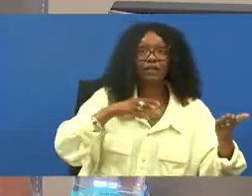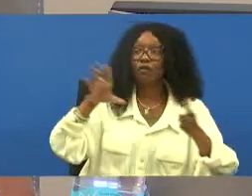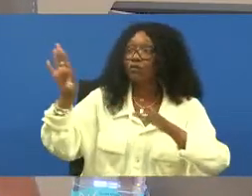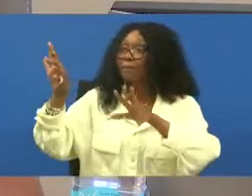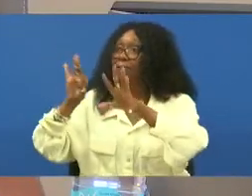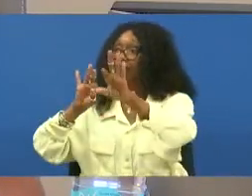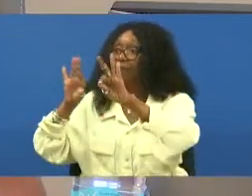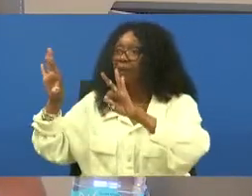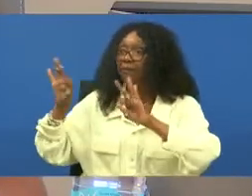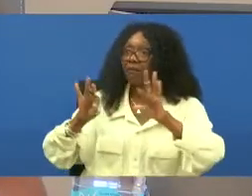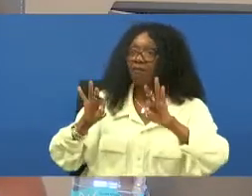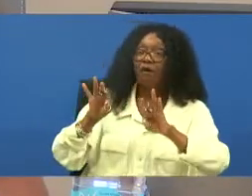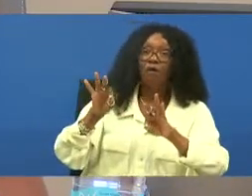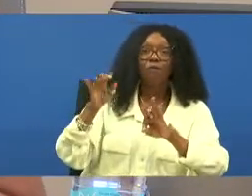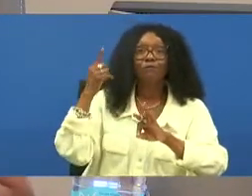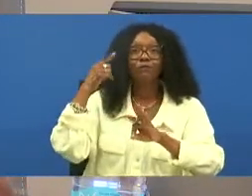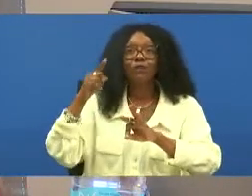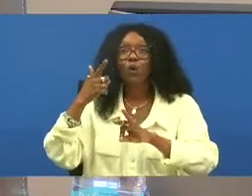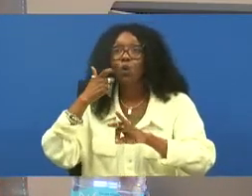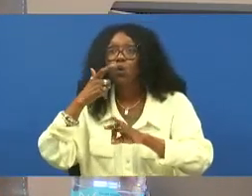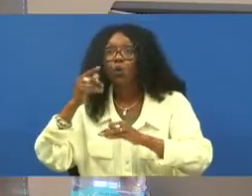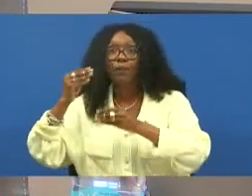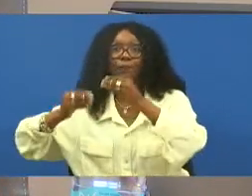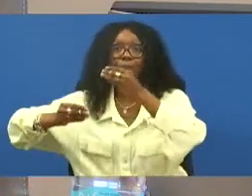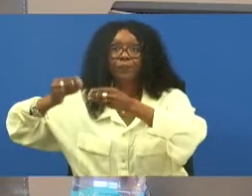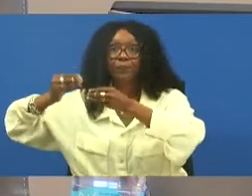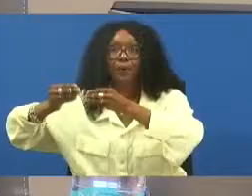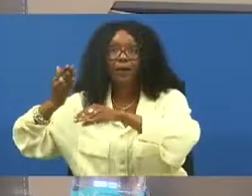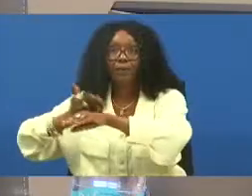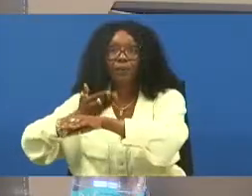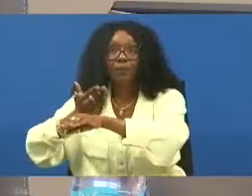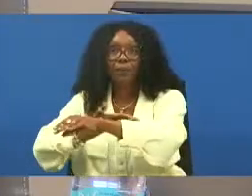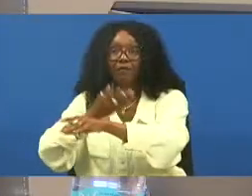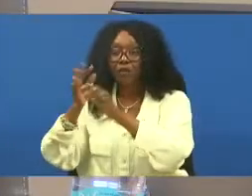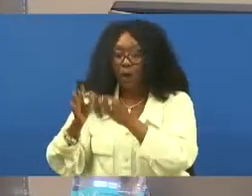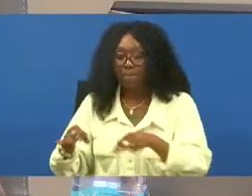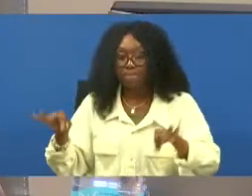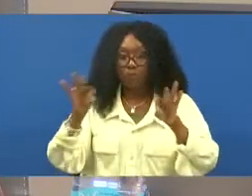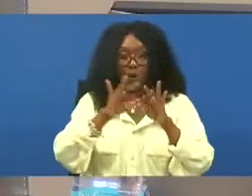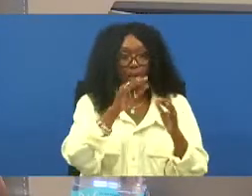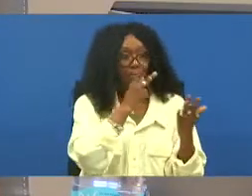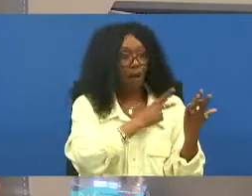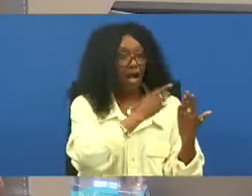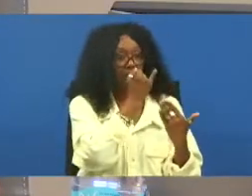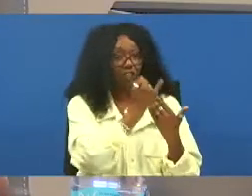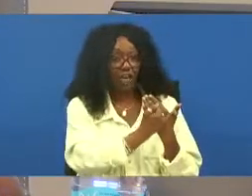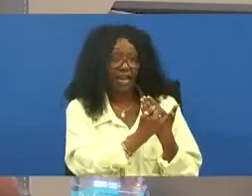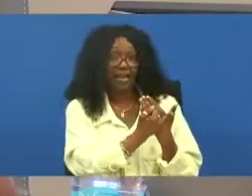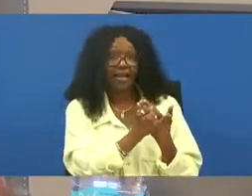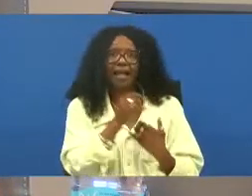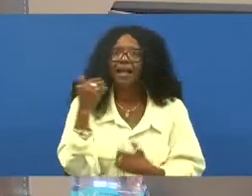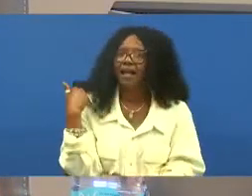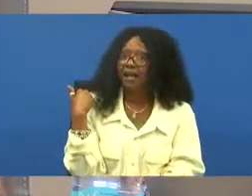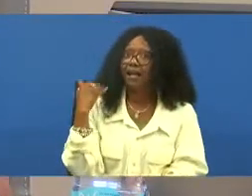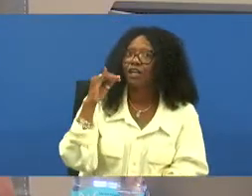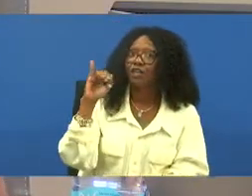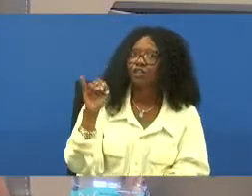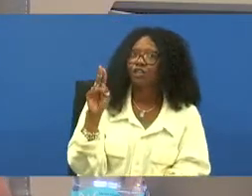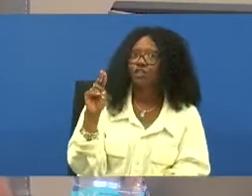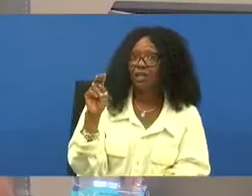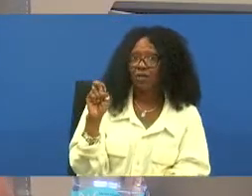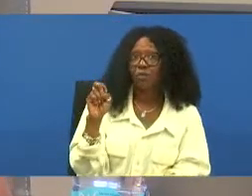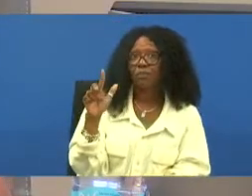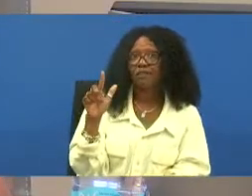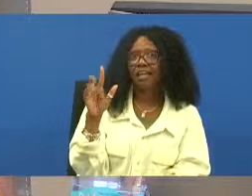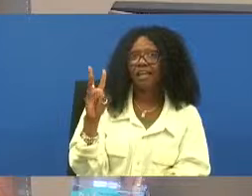more developers for this important project. That was an ordinance, June 26, and I'd like